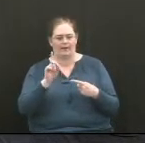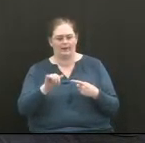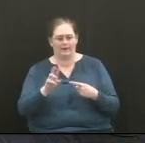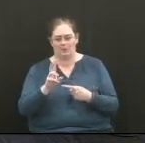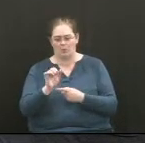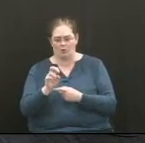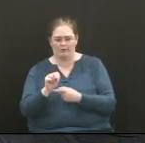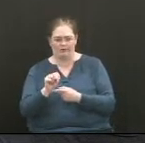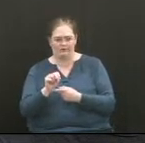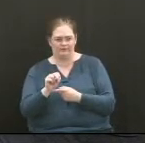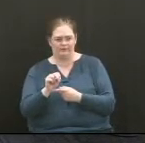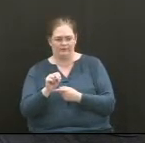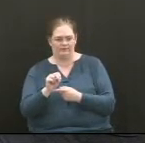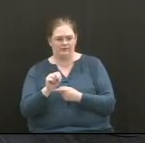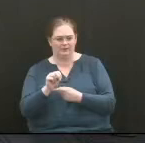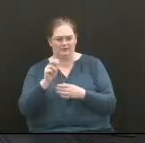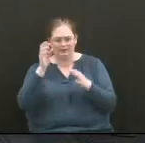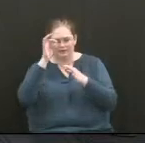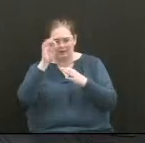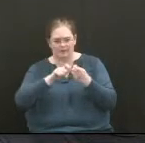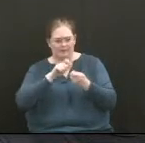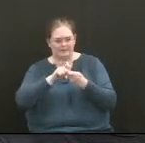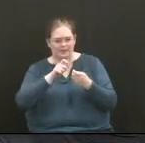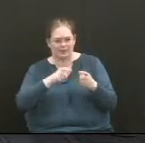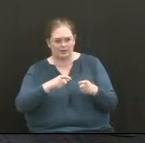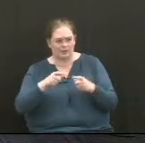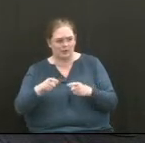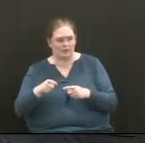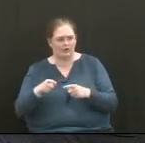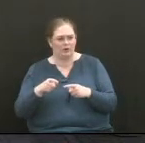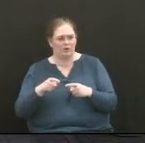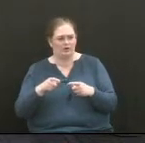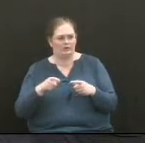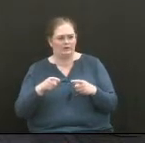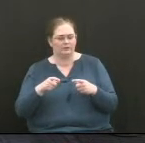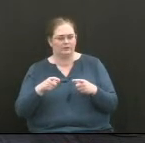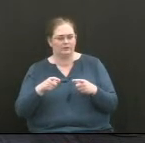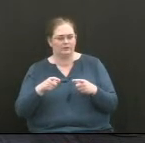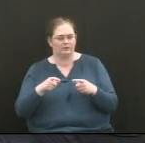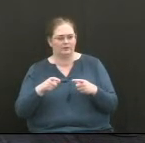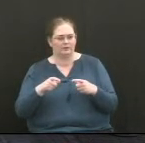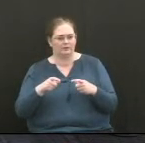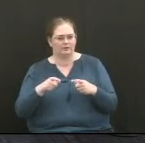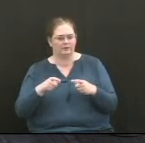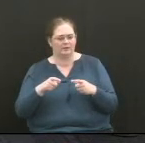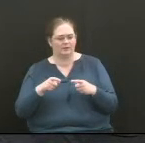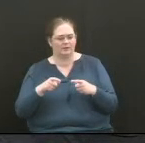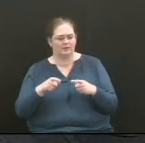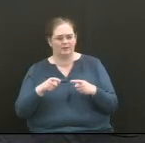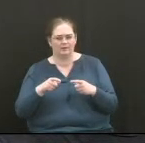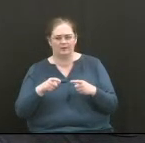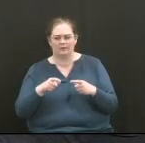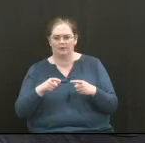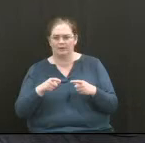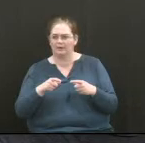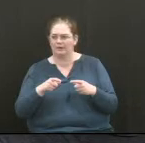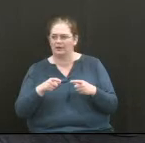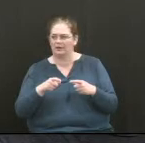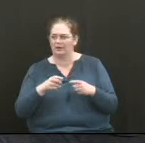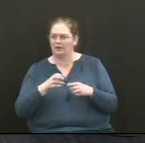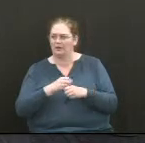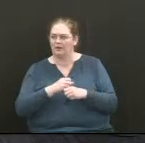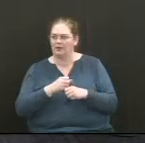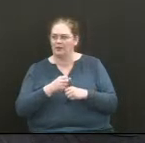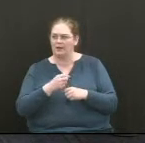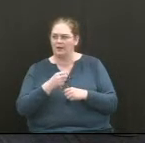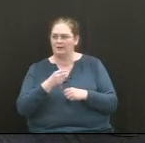Warren, not knowing exactly what's going on, and gets four well-intended